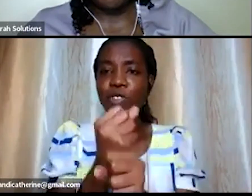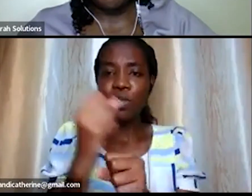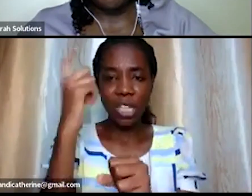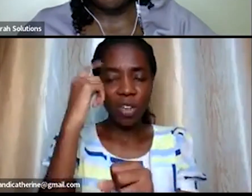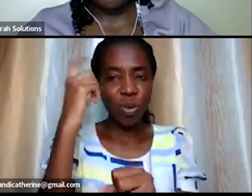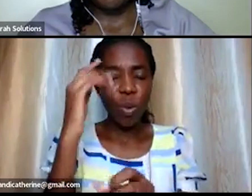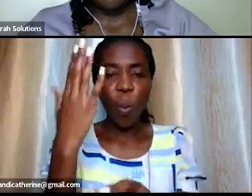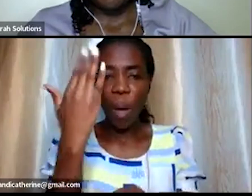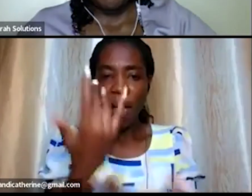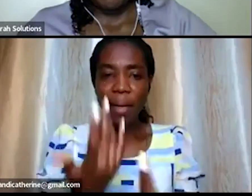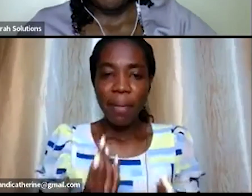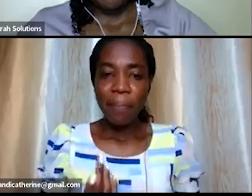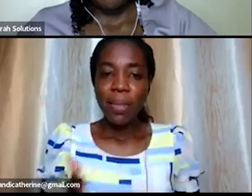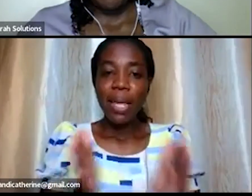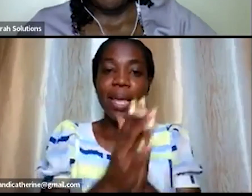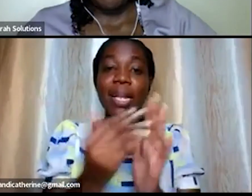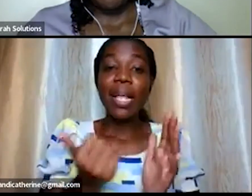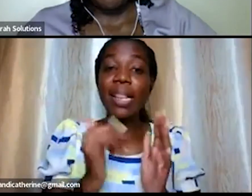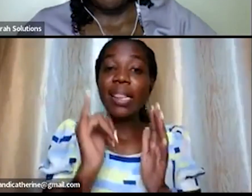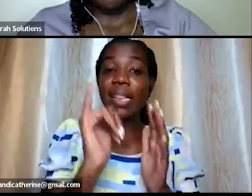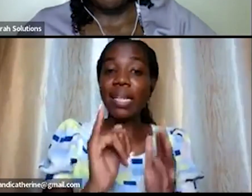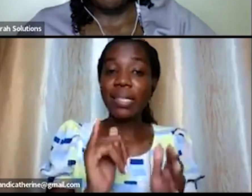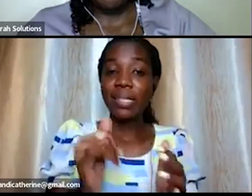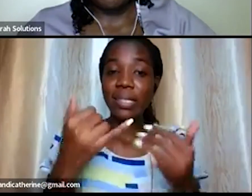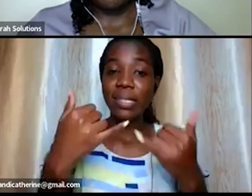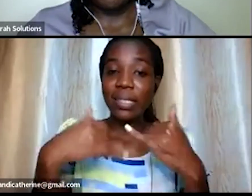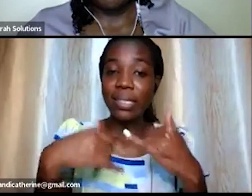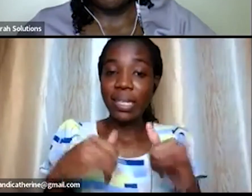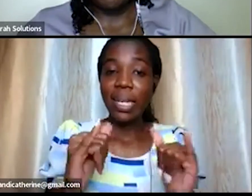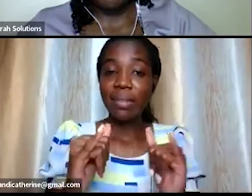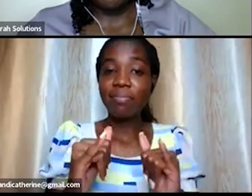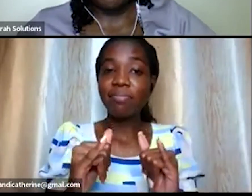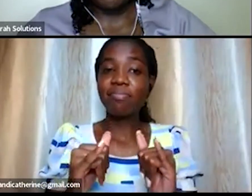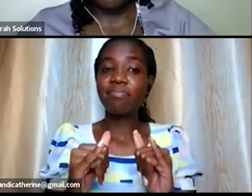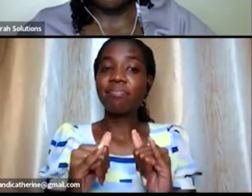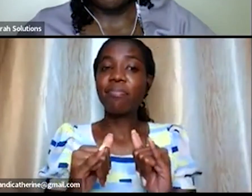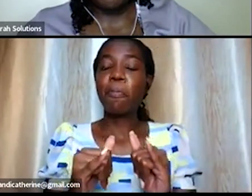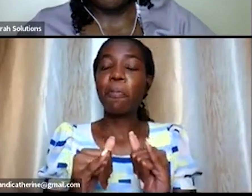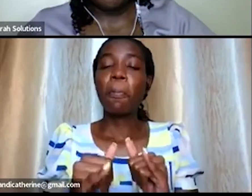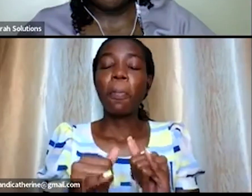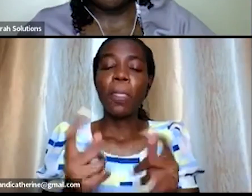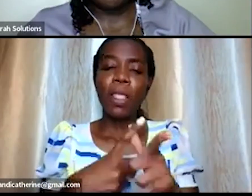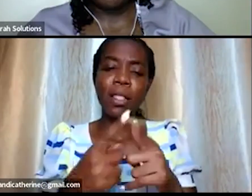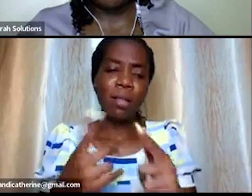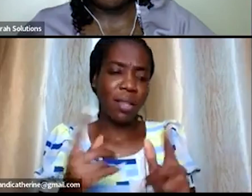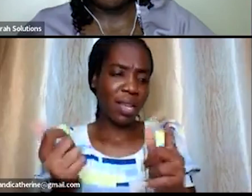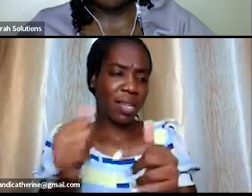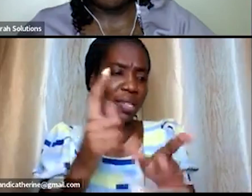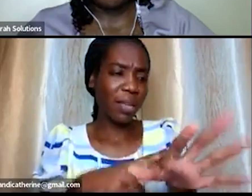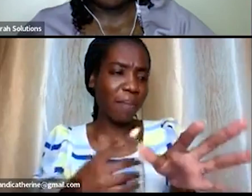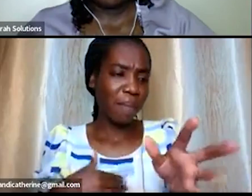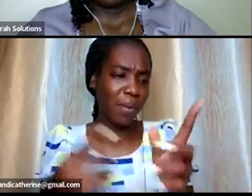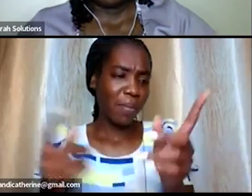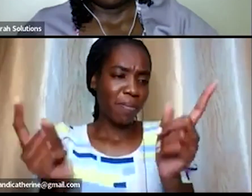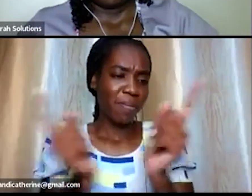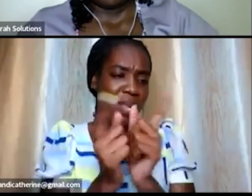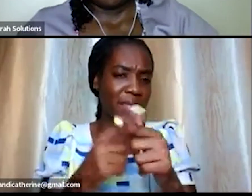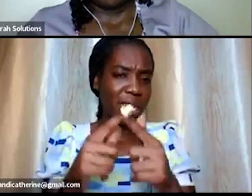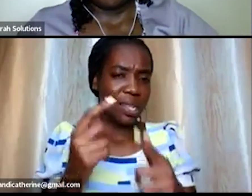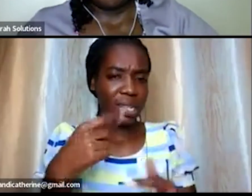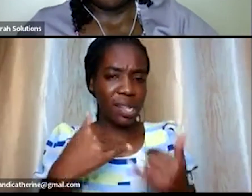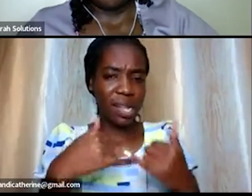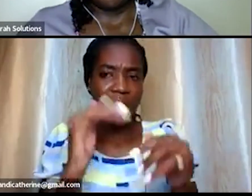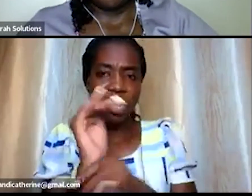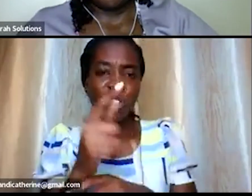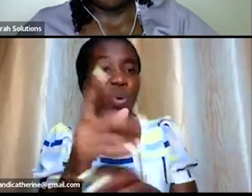lady, I tried to, every time I met this lady and asked her, why did you choose to do psychology? You're an